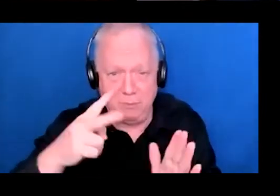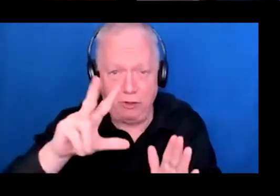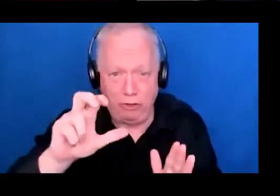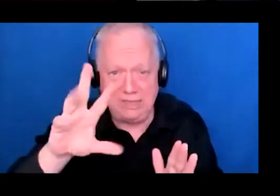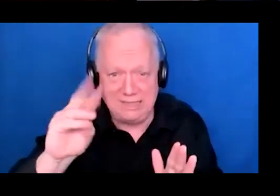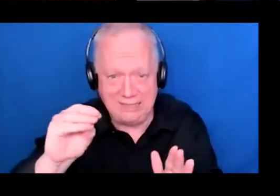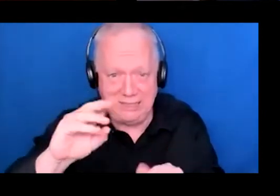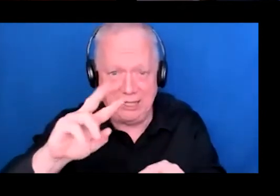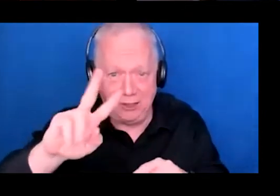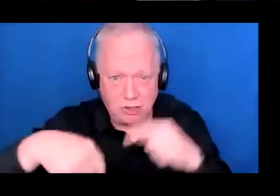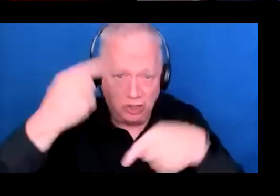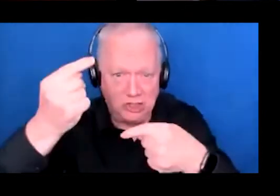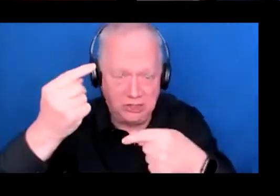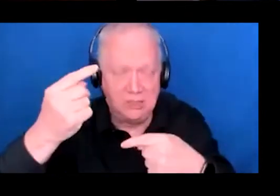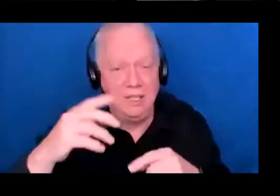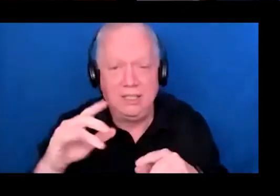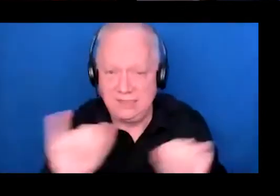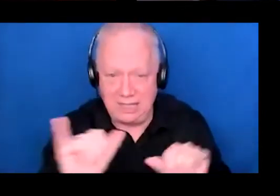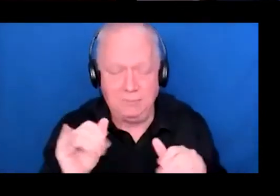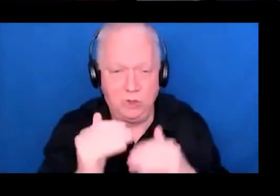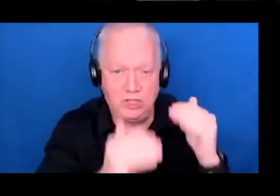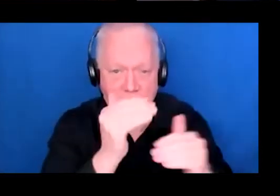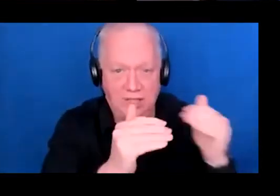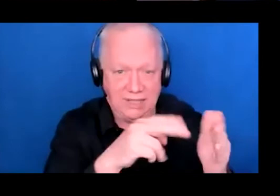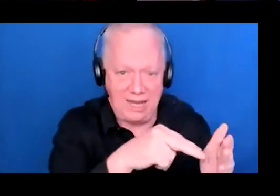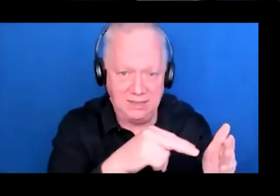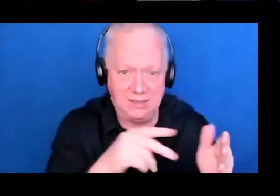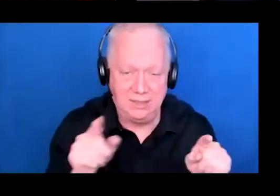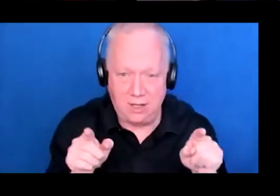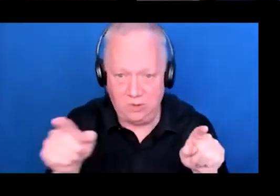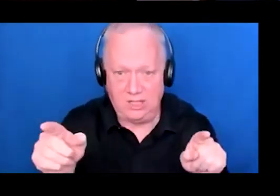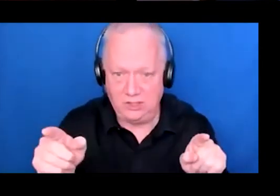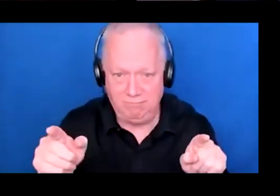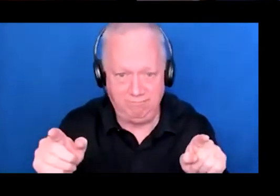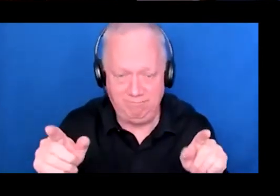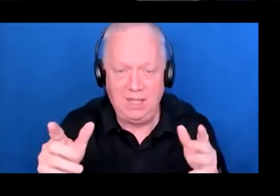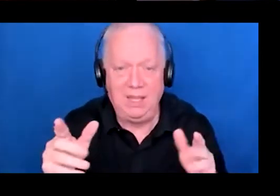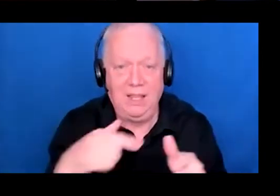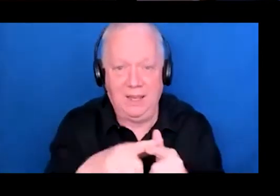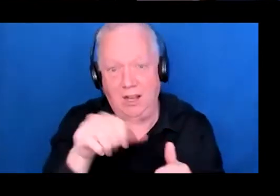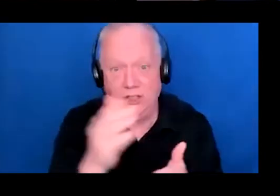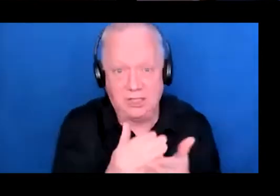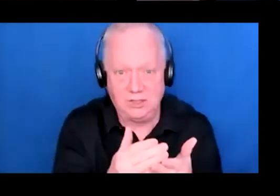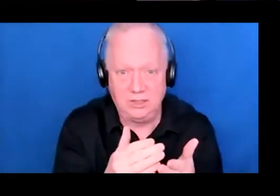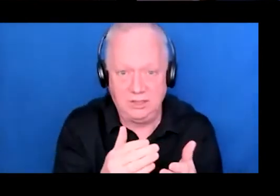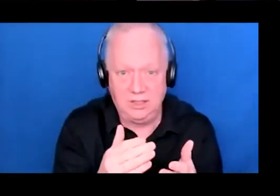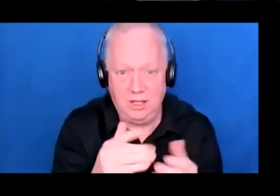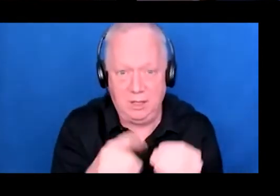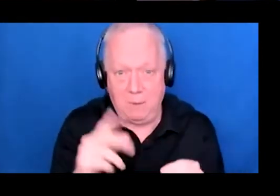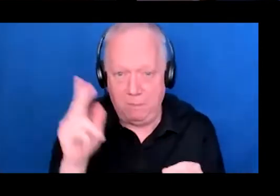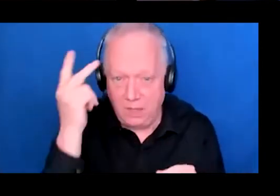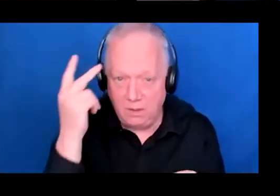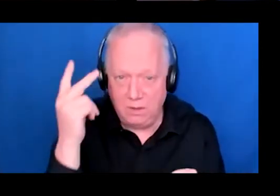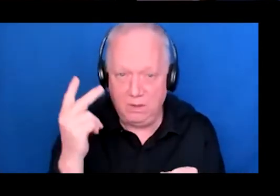like all that progression. And the same way we did the dance, there was that whole section. And then there's a whole section around